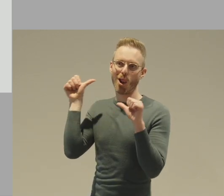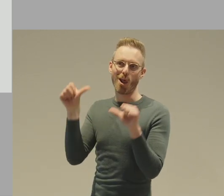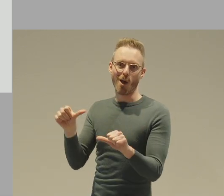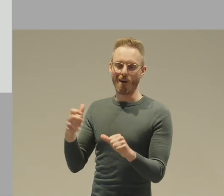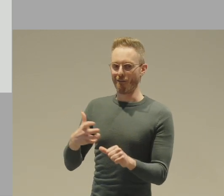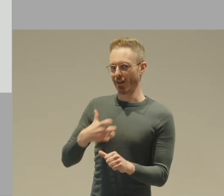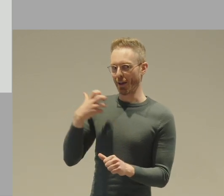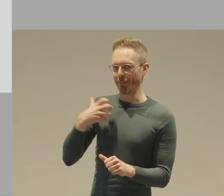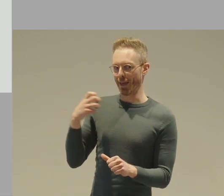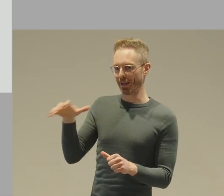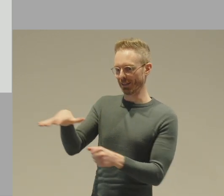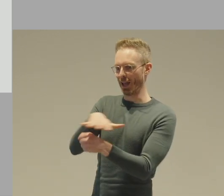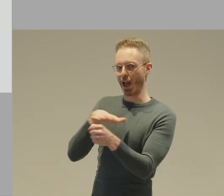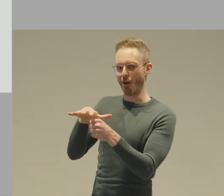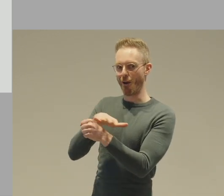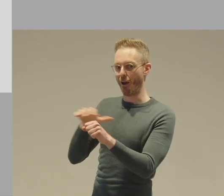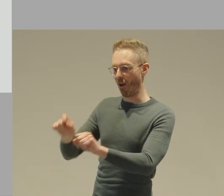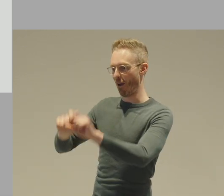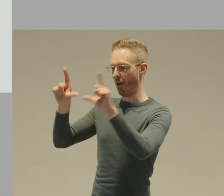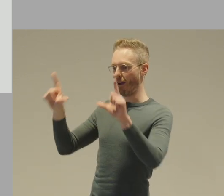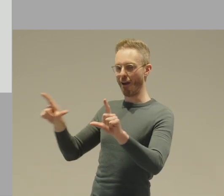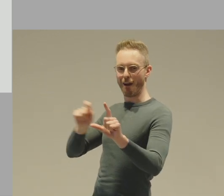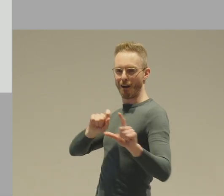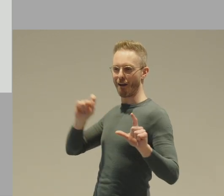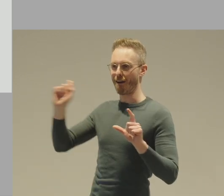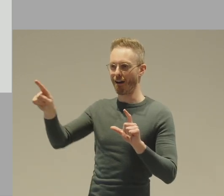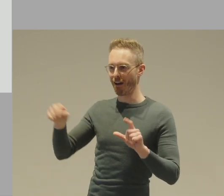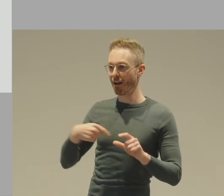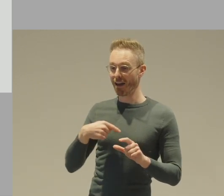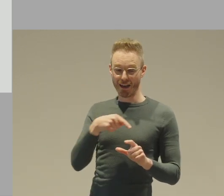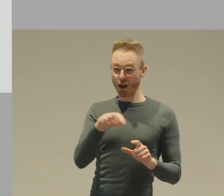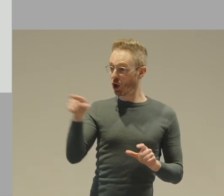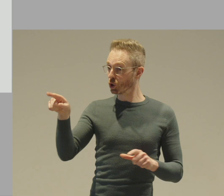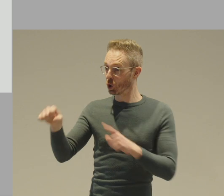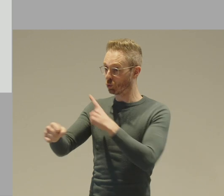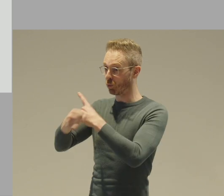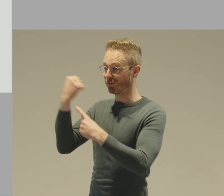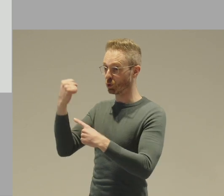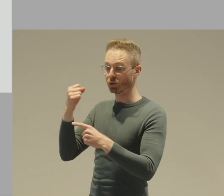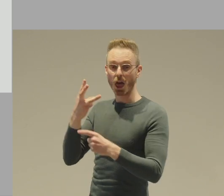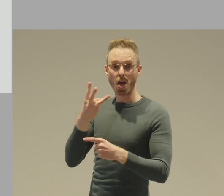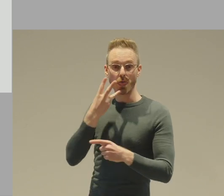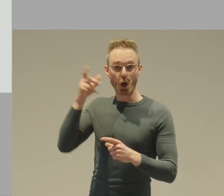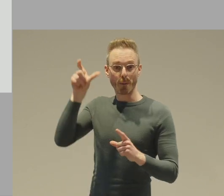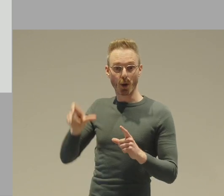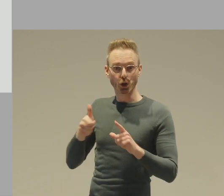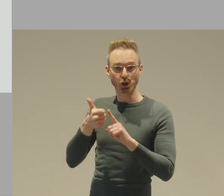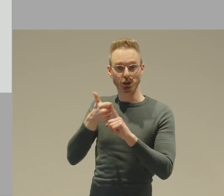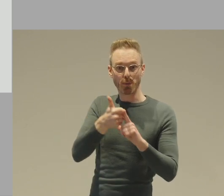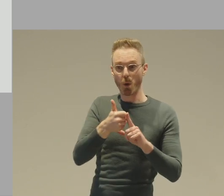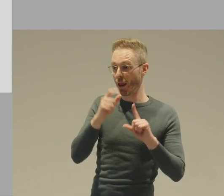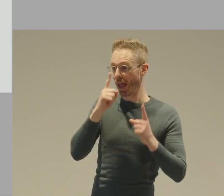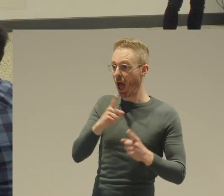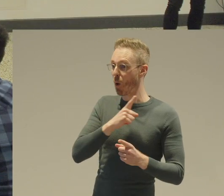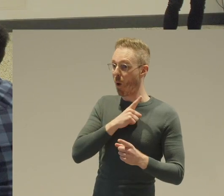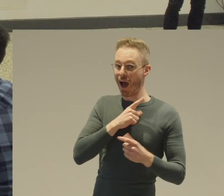people saying, yes, you can have third-party support, thank you. It works. They probably know me personally at this